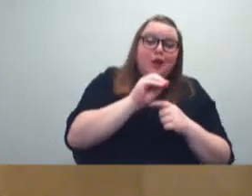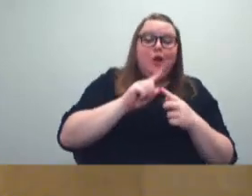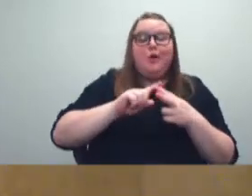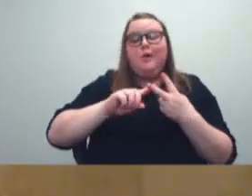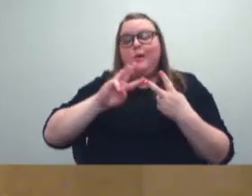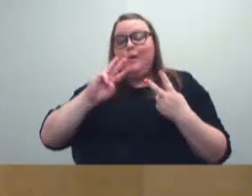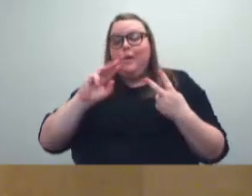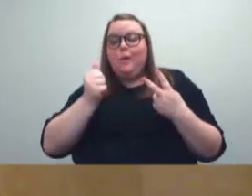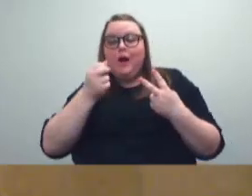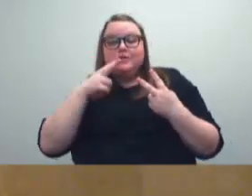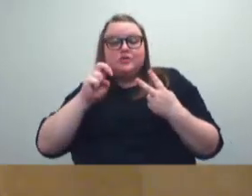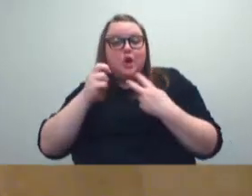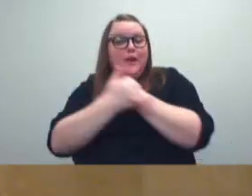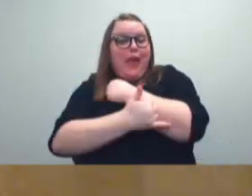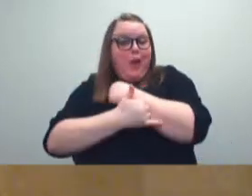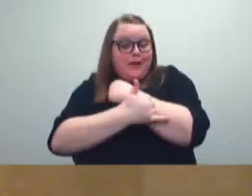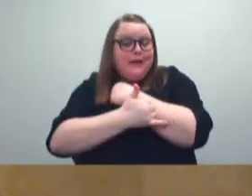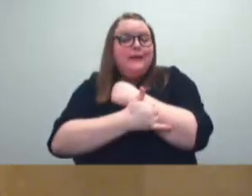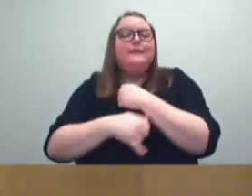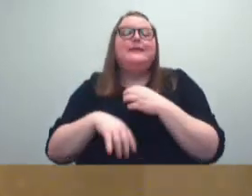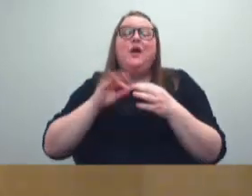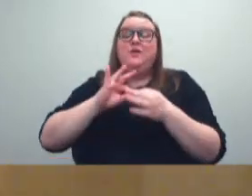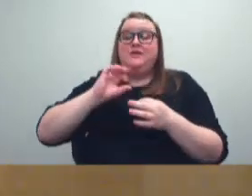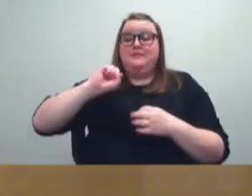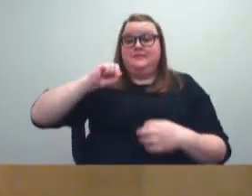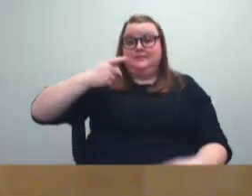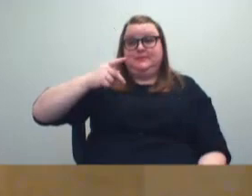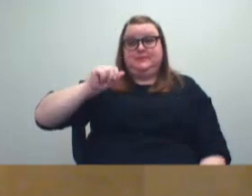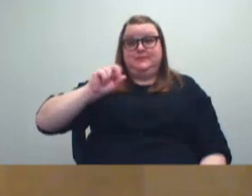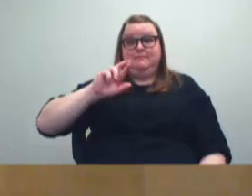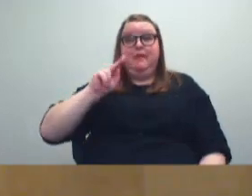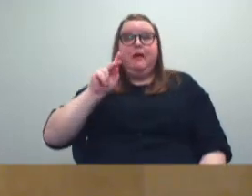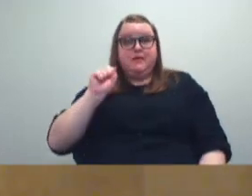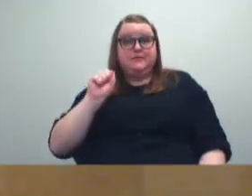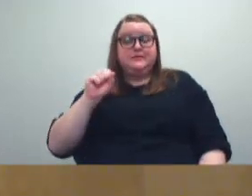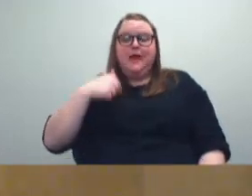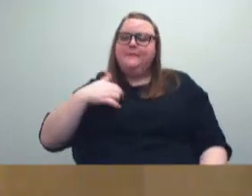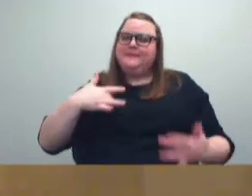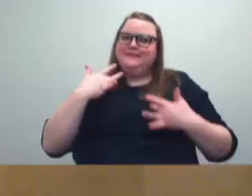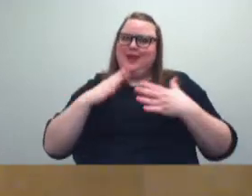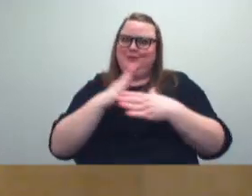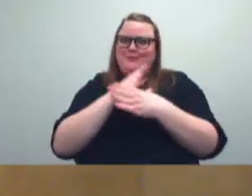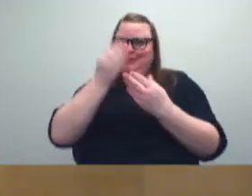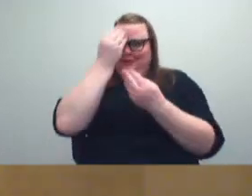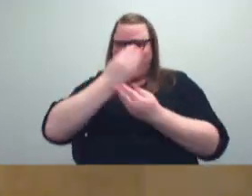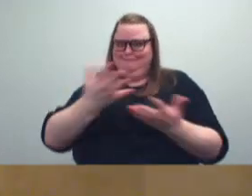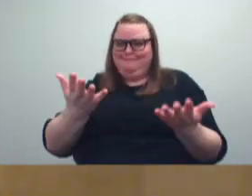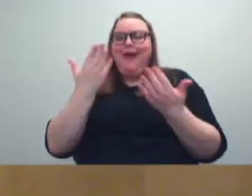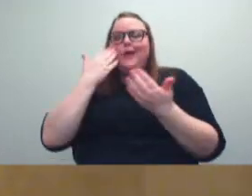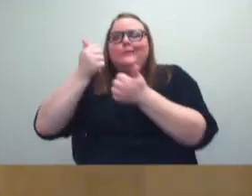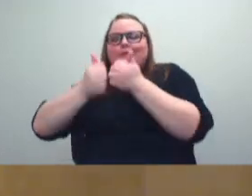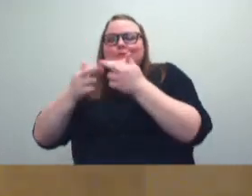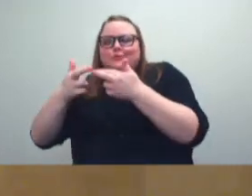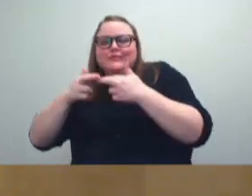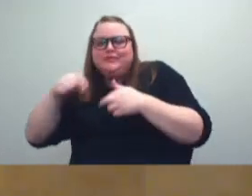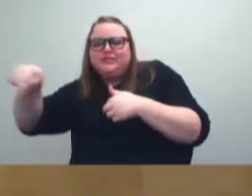Now, as far as Sparks go, I am excited to share, and I know every region's doing this. So with this, all of us have some CARE Act money that we're trying to find the best ways